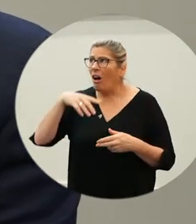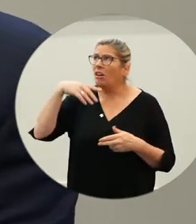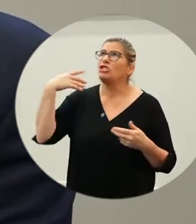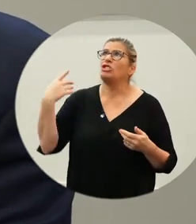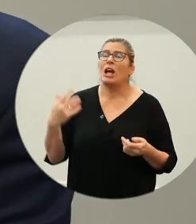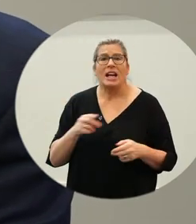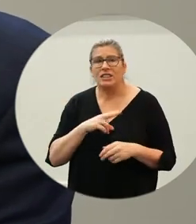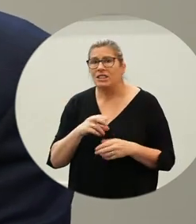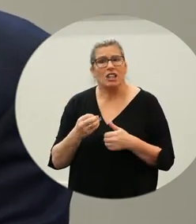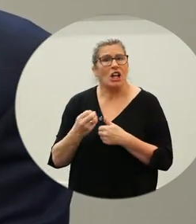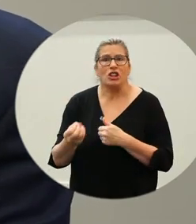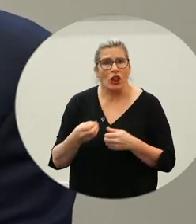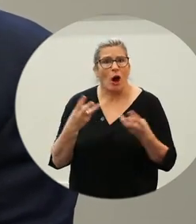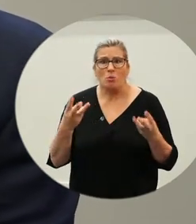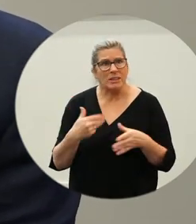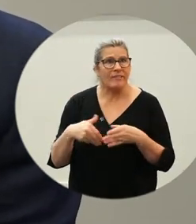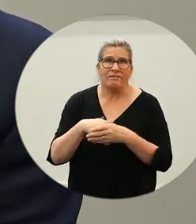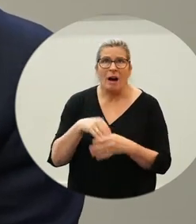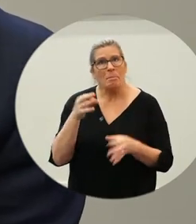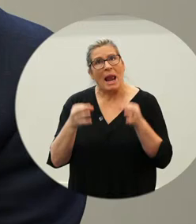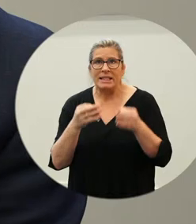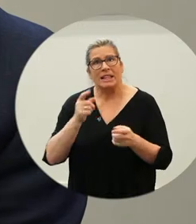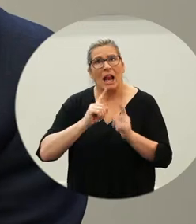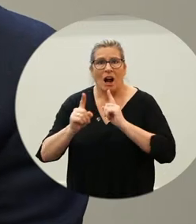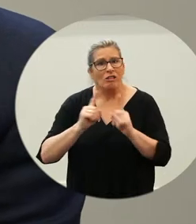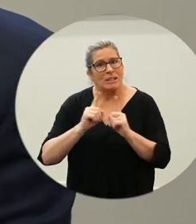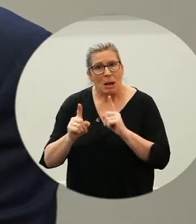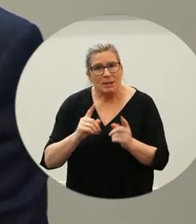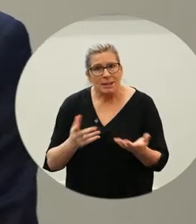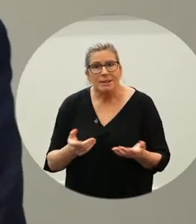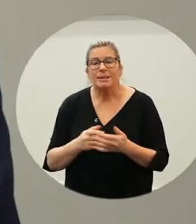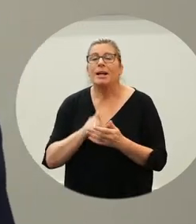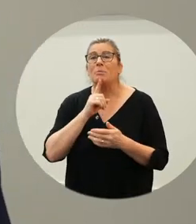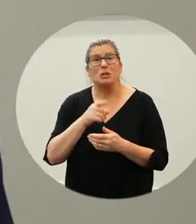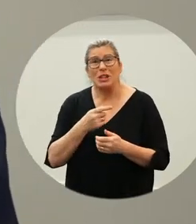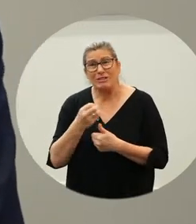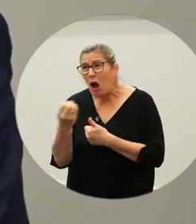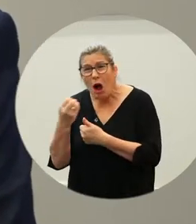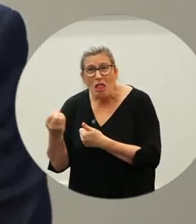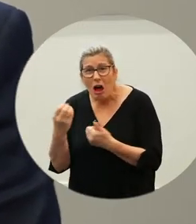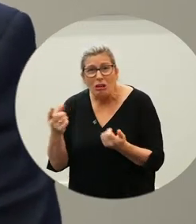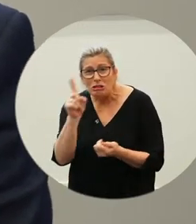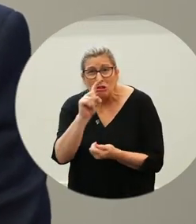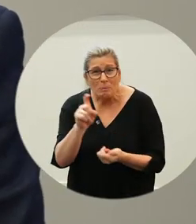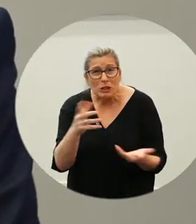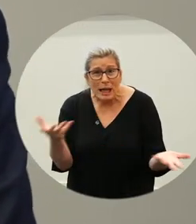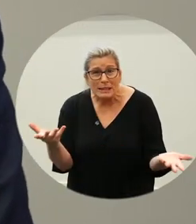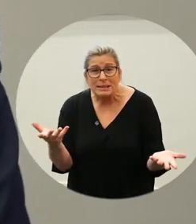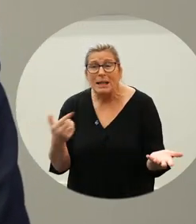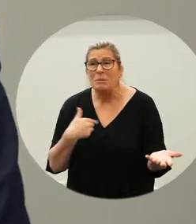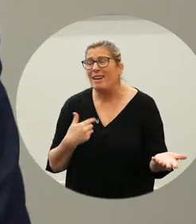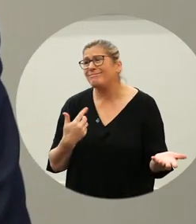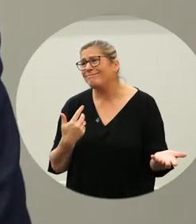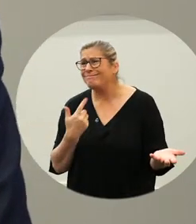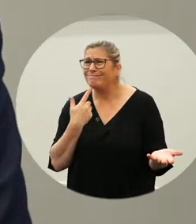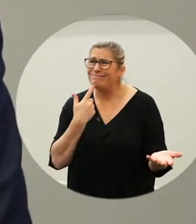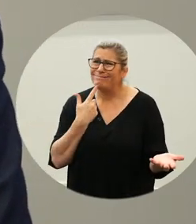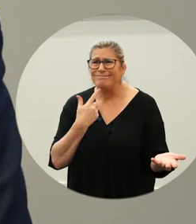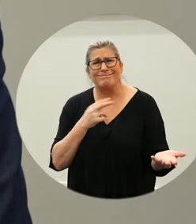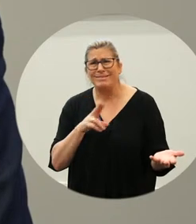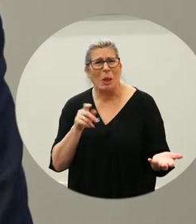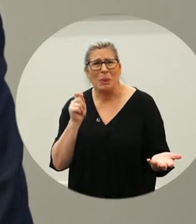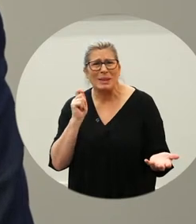to be a political correspondent." And he said, "Do you know anything about anything else?" And I said, "I don't really think